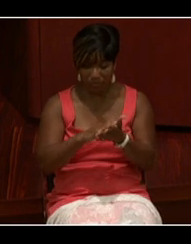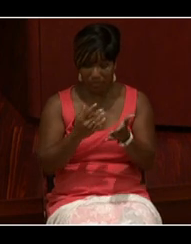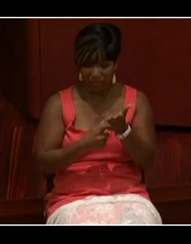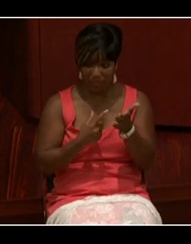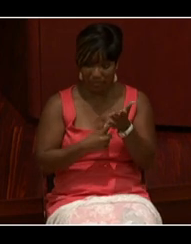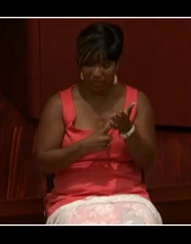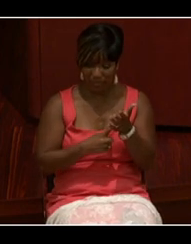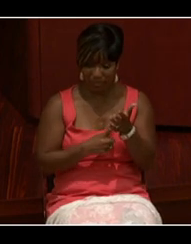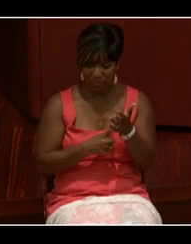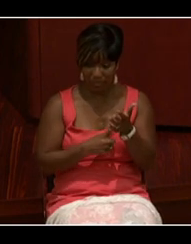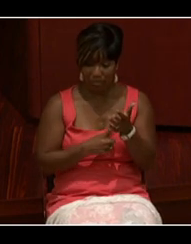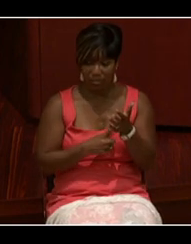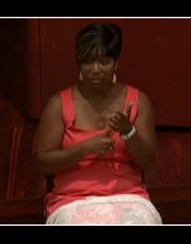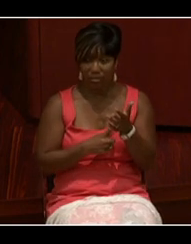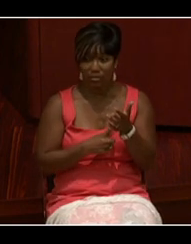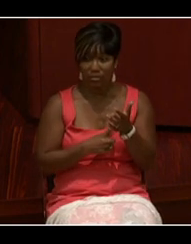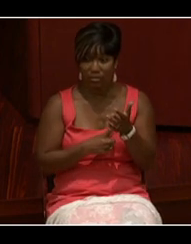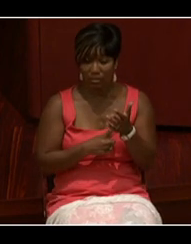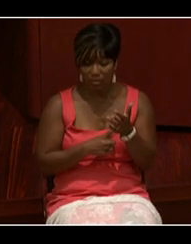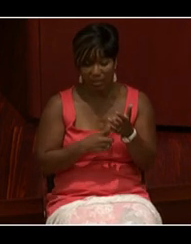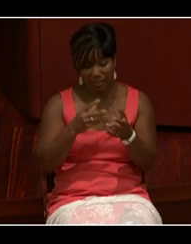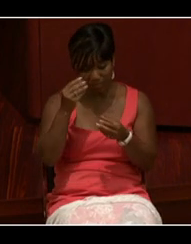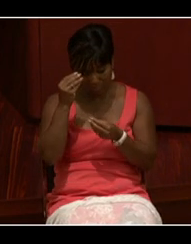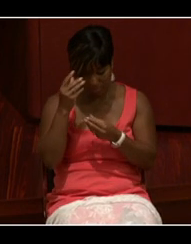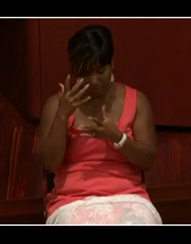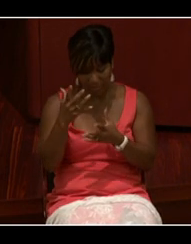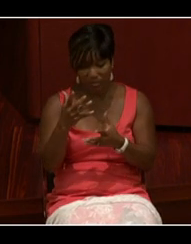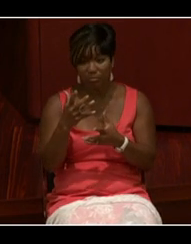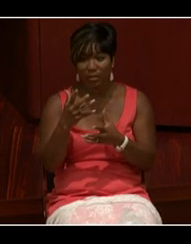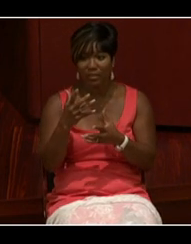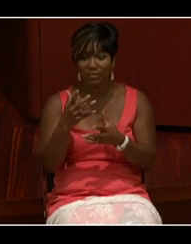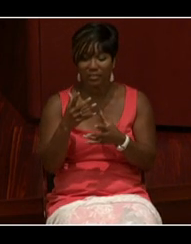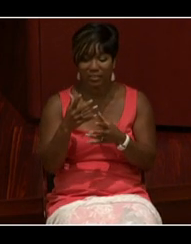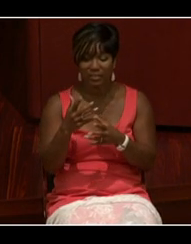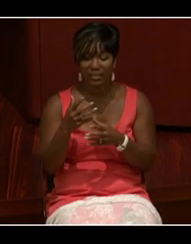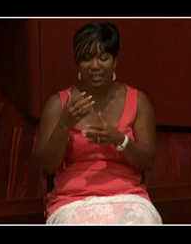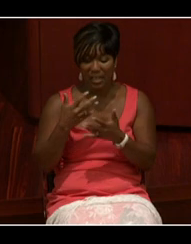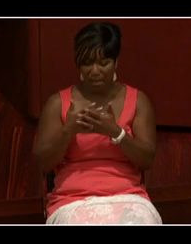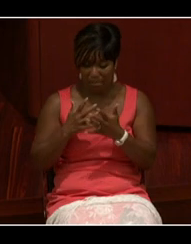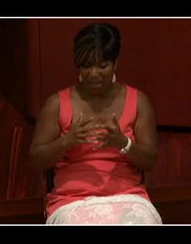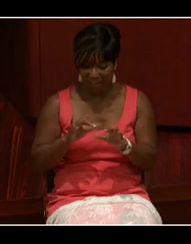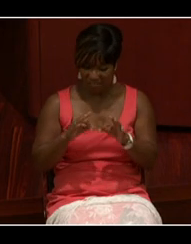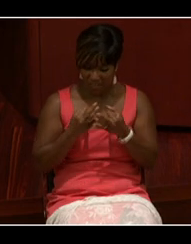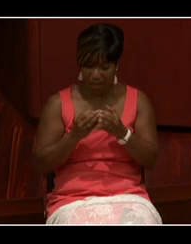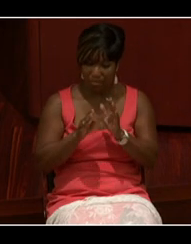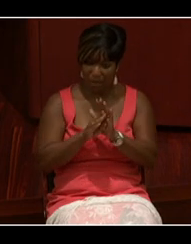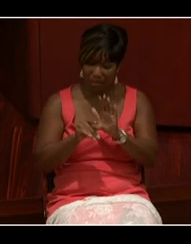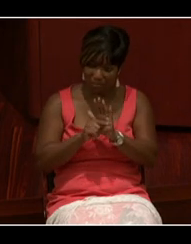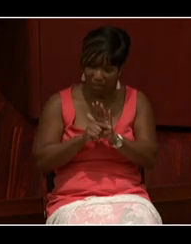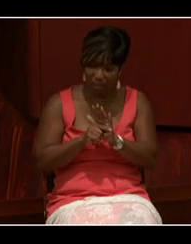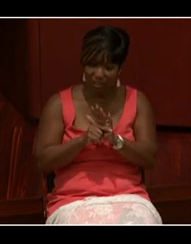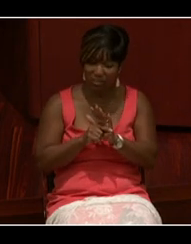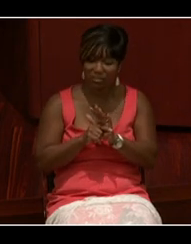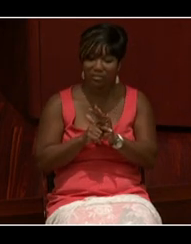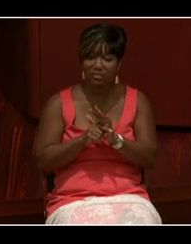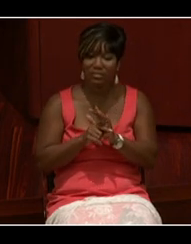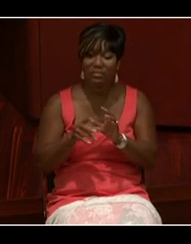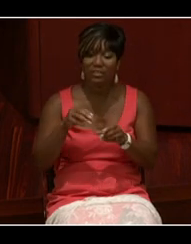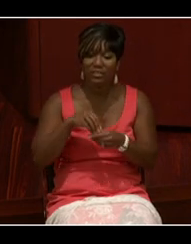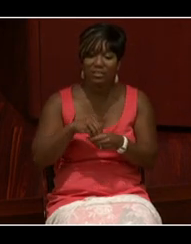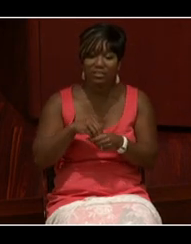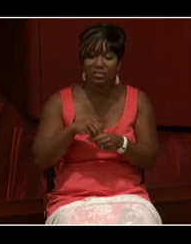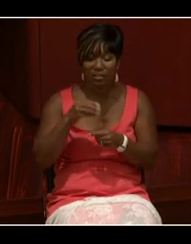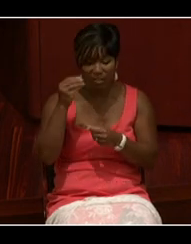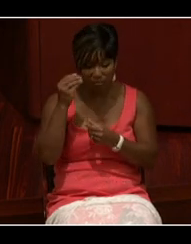sheet. This document provides additional information on the inmate's family background and criminal conviction. It also